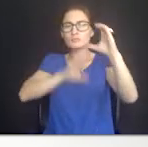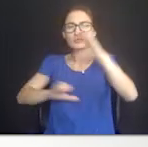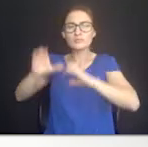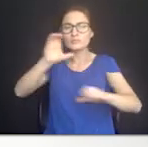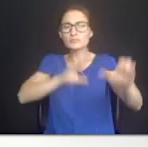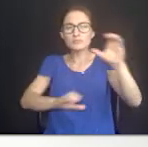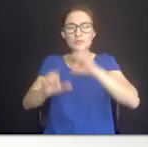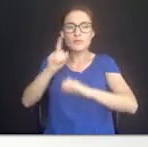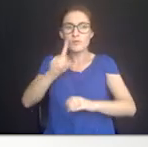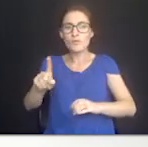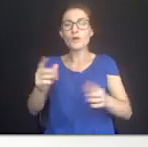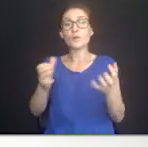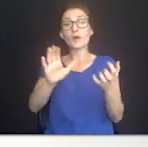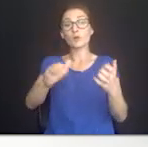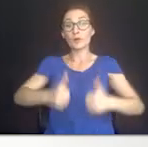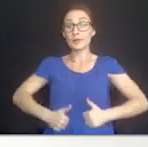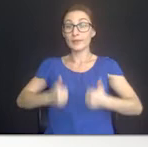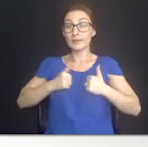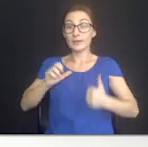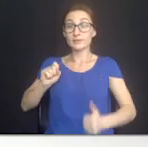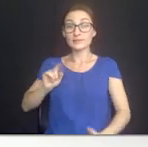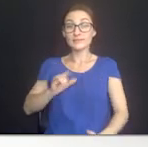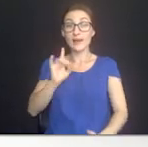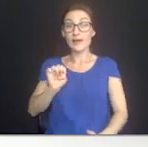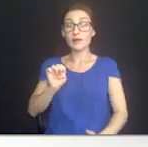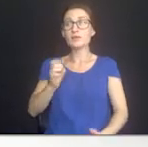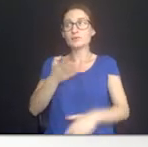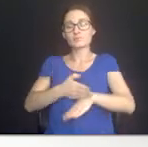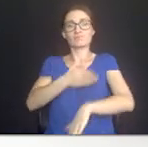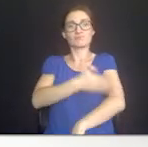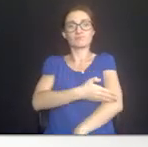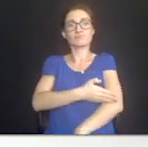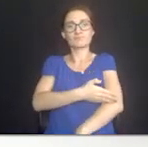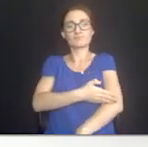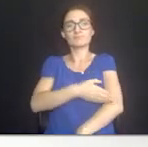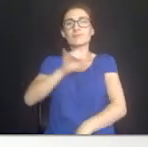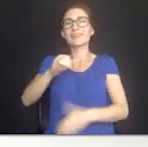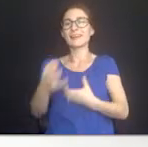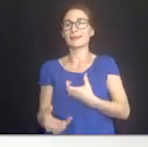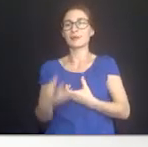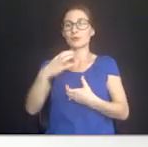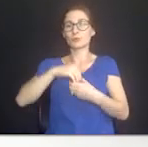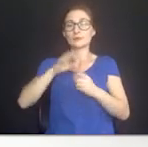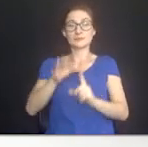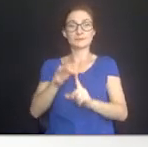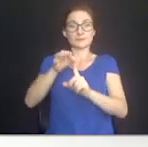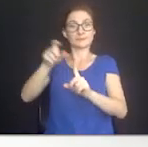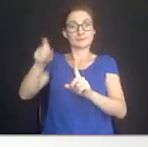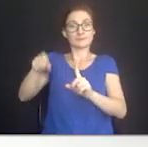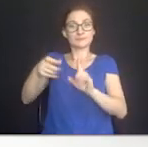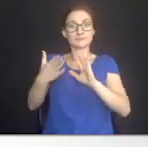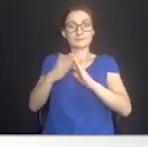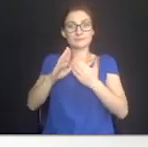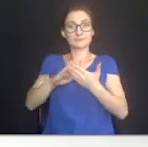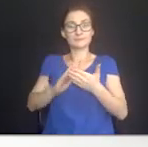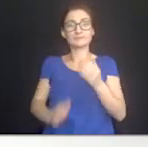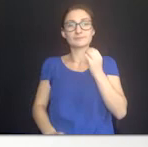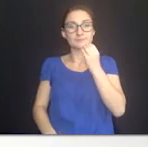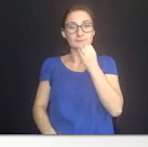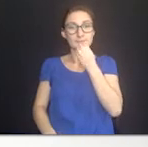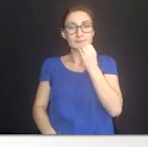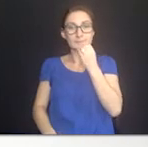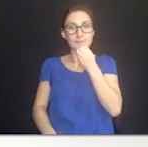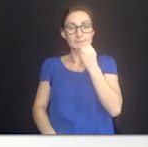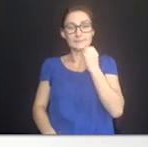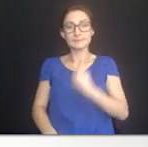for, and we want to make your lifestyles better. And that includes the special needs